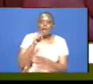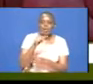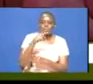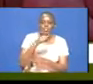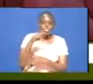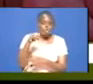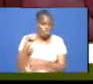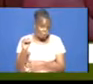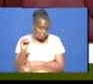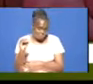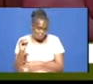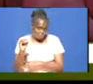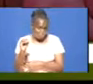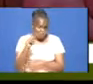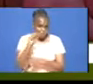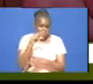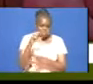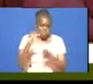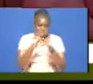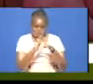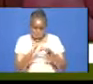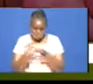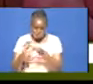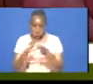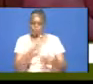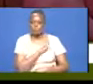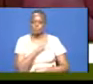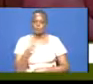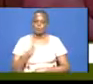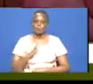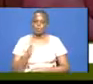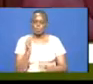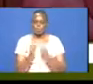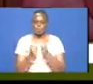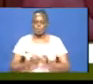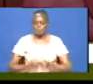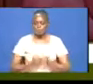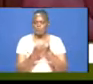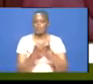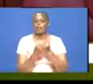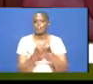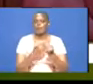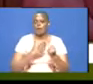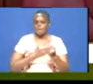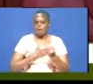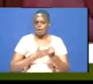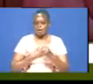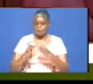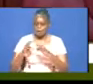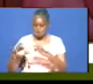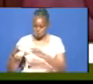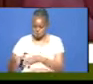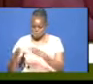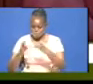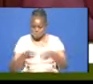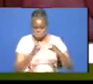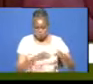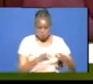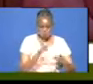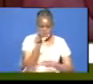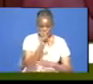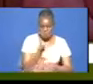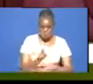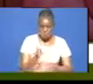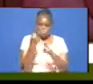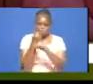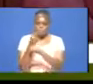organizations coordination board, which have also chipped in terms of assisting our numerous groups within our regions. Madam Speaker,